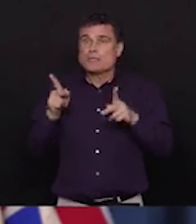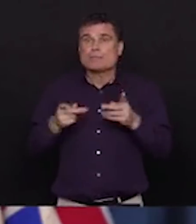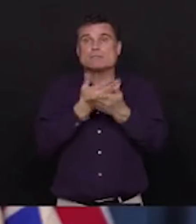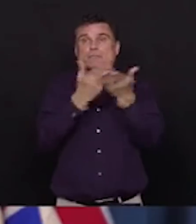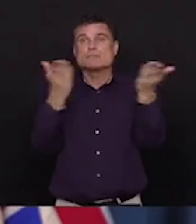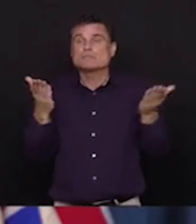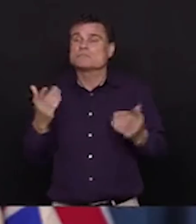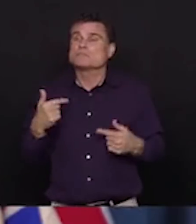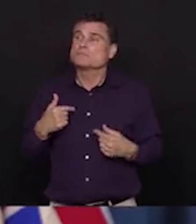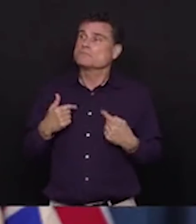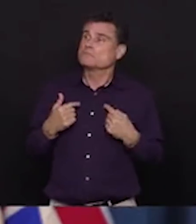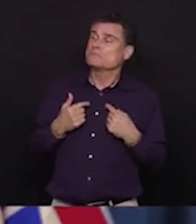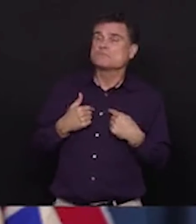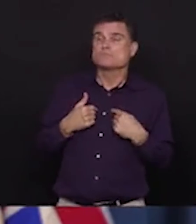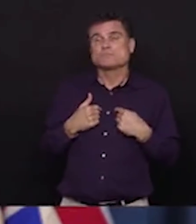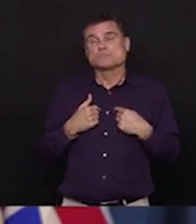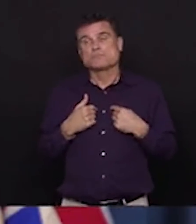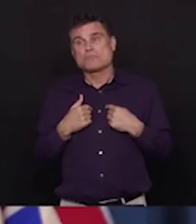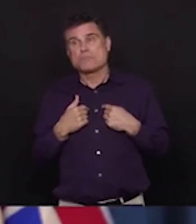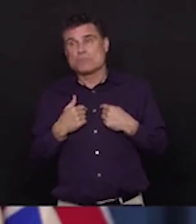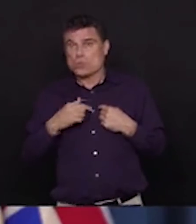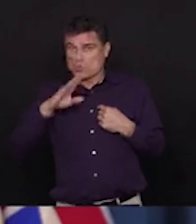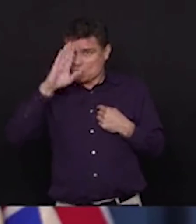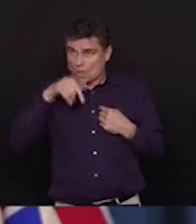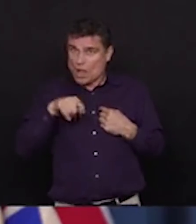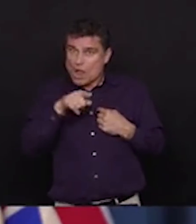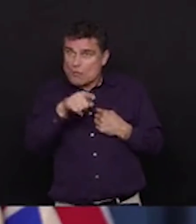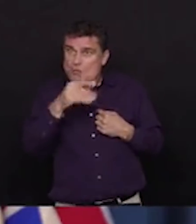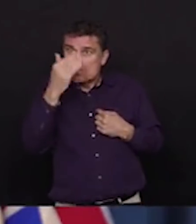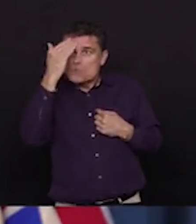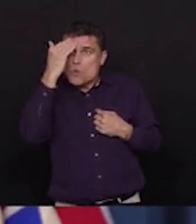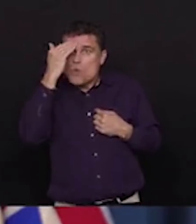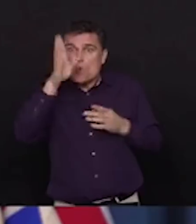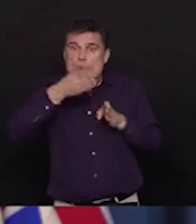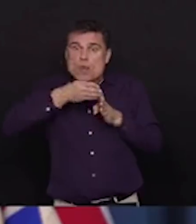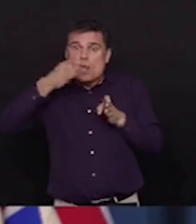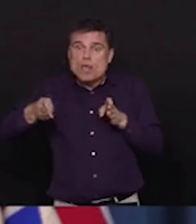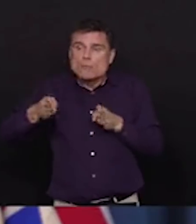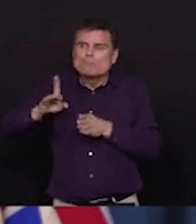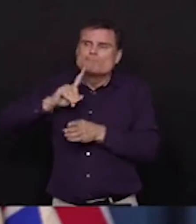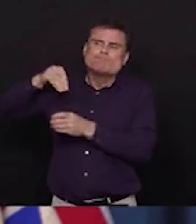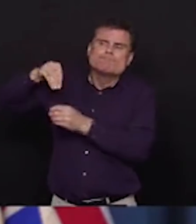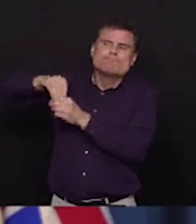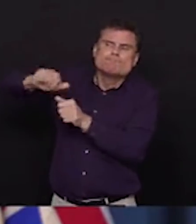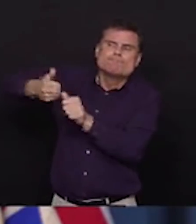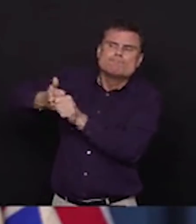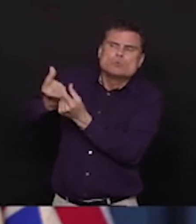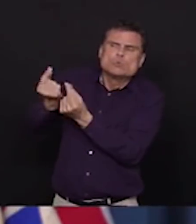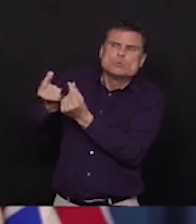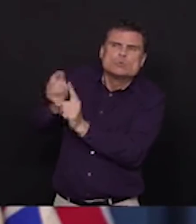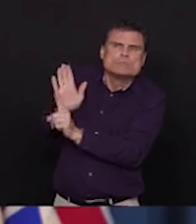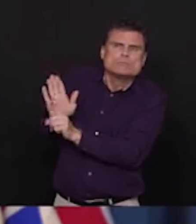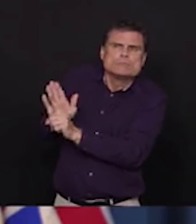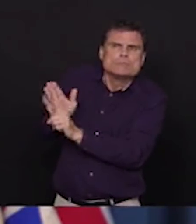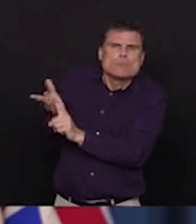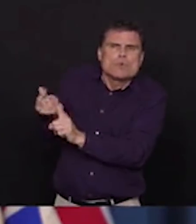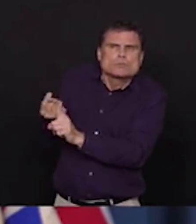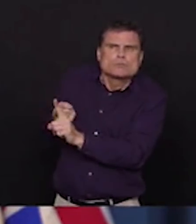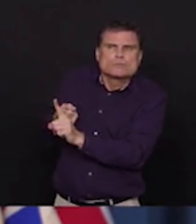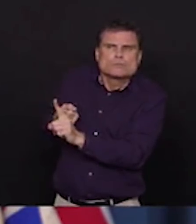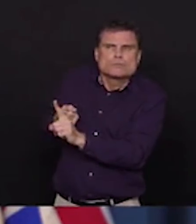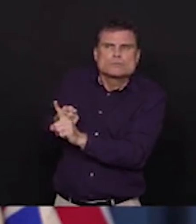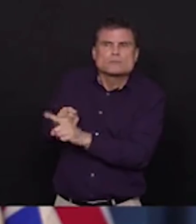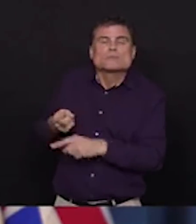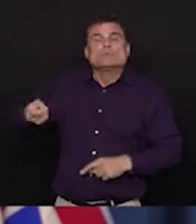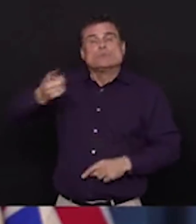well, which we've heard. So part of what we're doing is trying to make sure that what is provided to everybody, particularly now that the